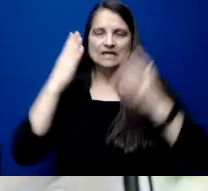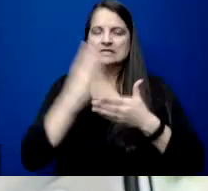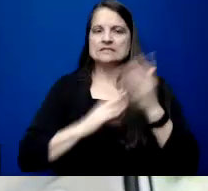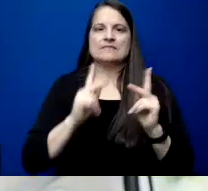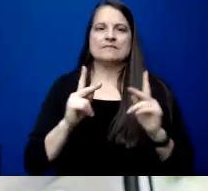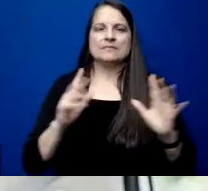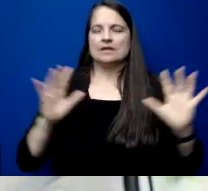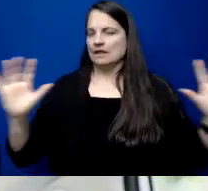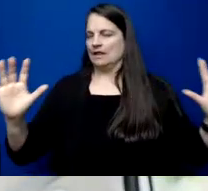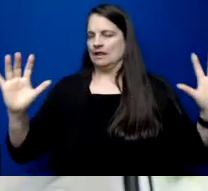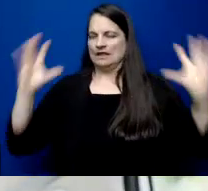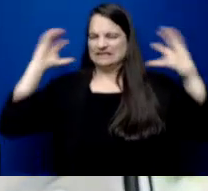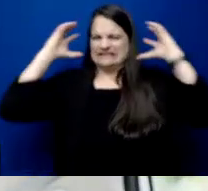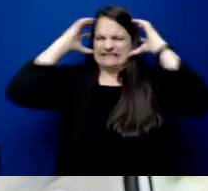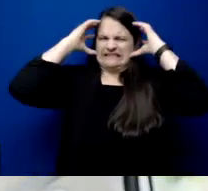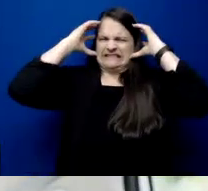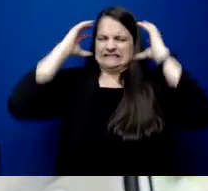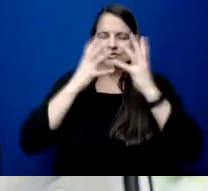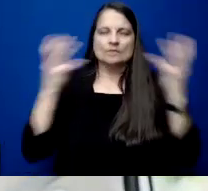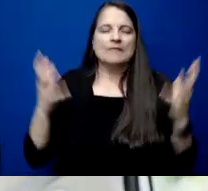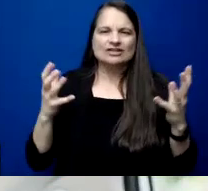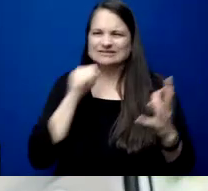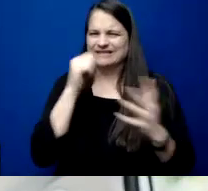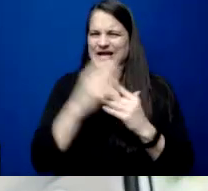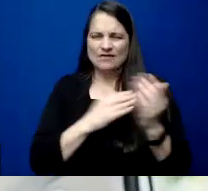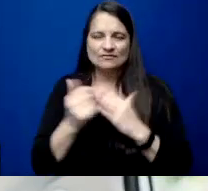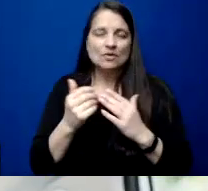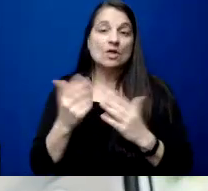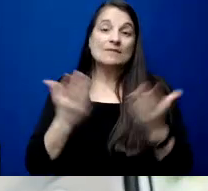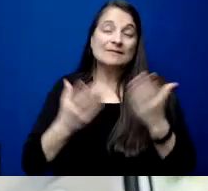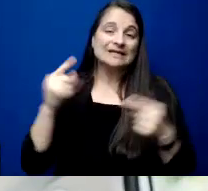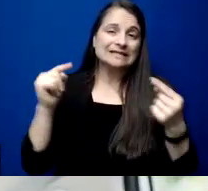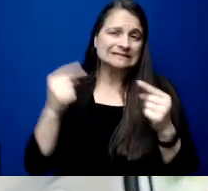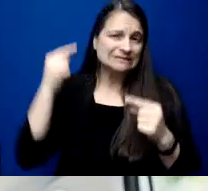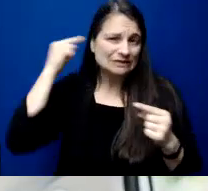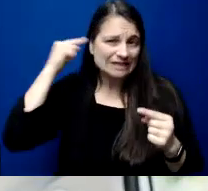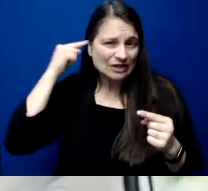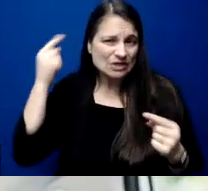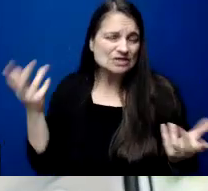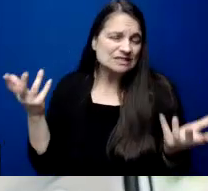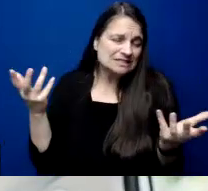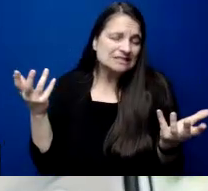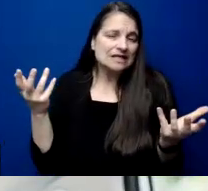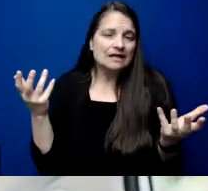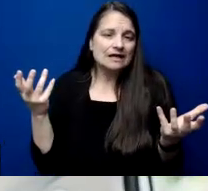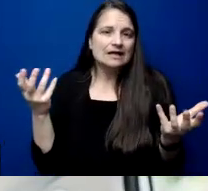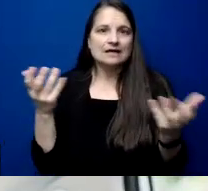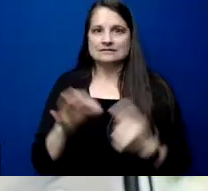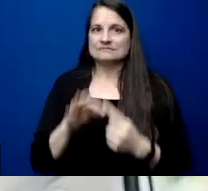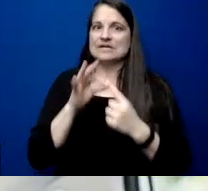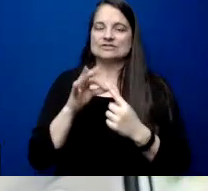squeezy for their brains, or their heads are uncomfortable for their ears, especially if folks